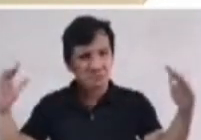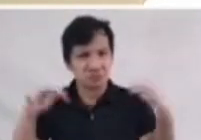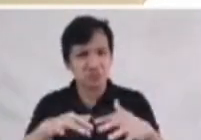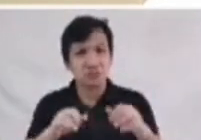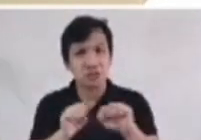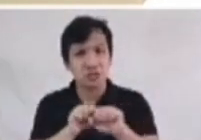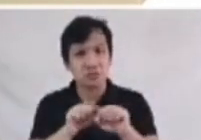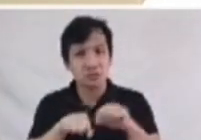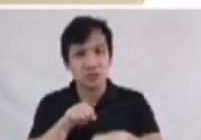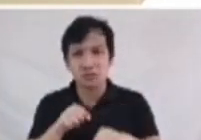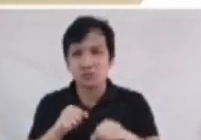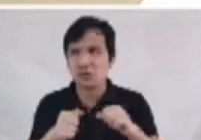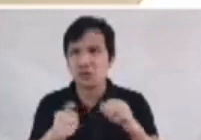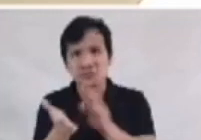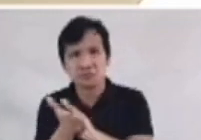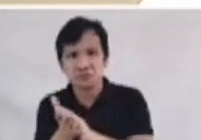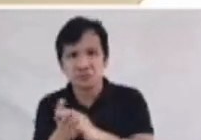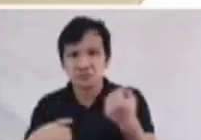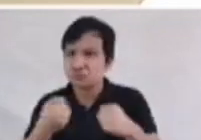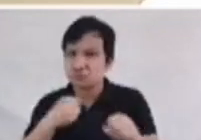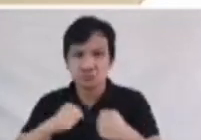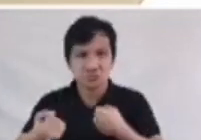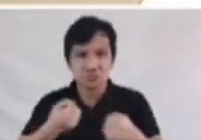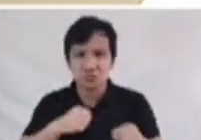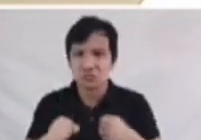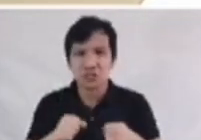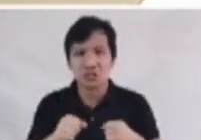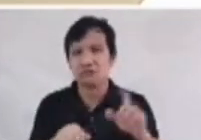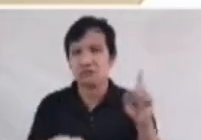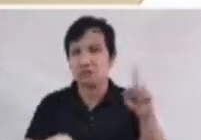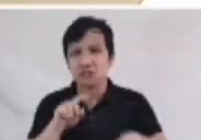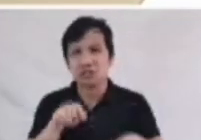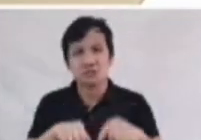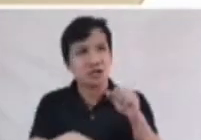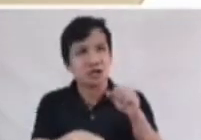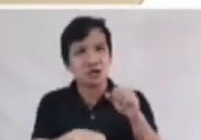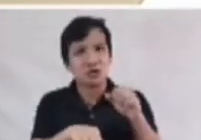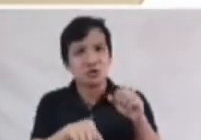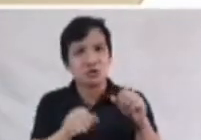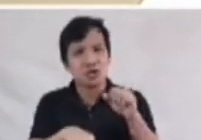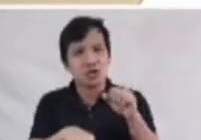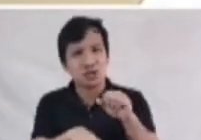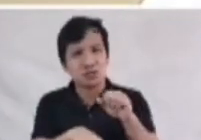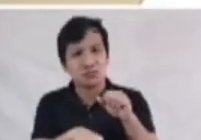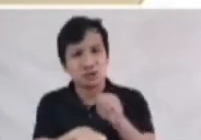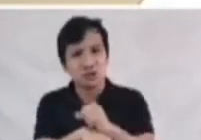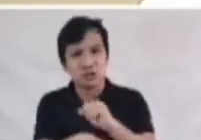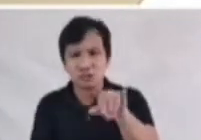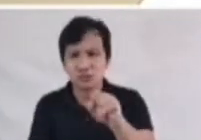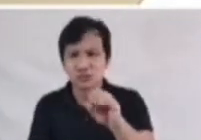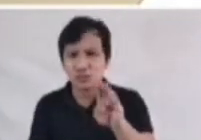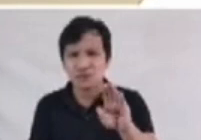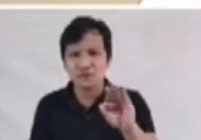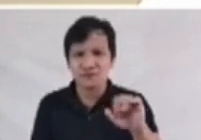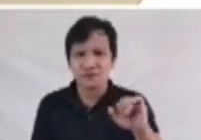ibig sabihin nito? Po, pwede na po ang mga private at public construction